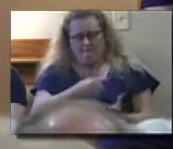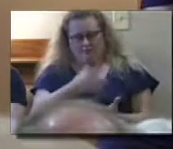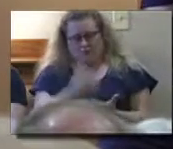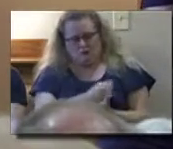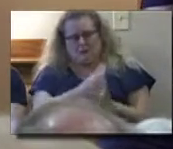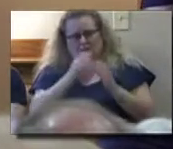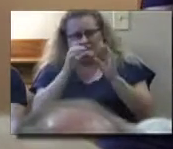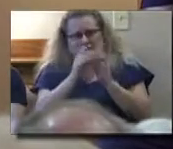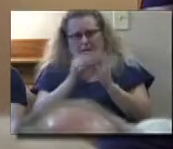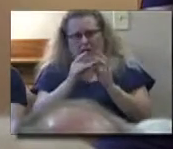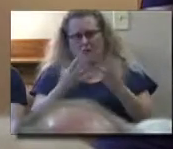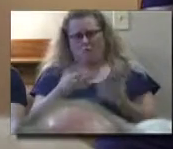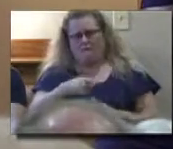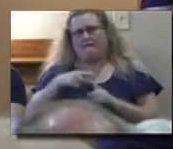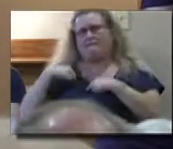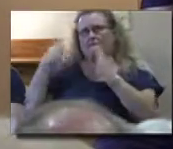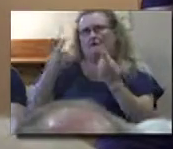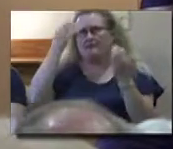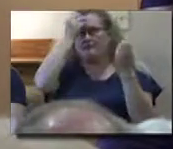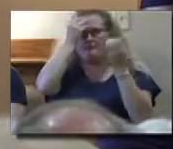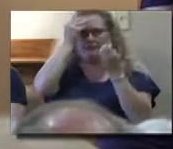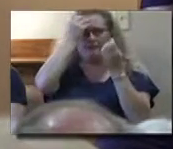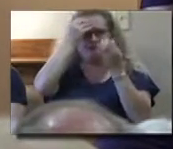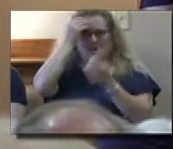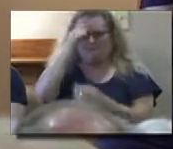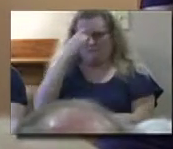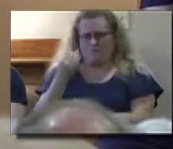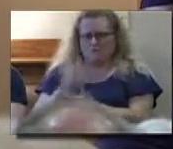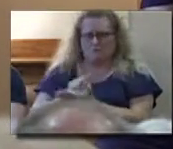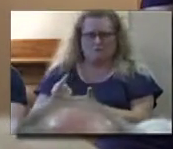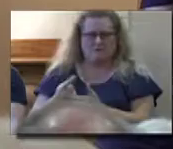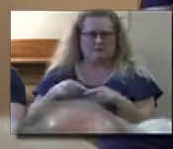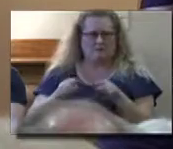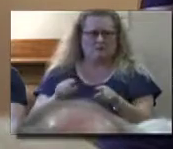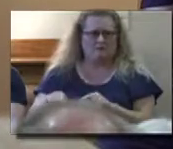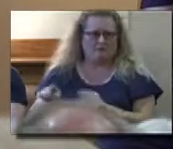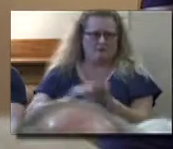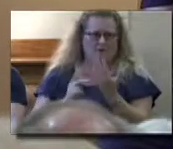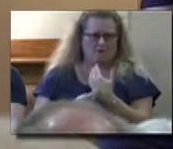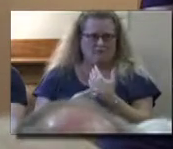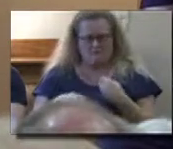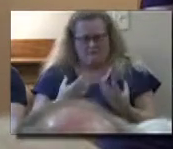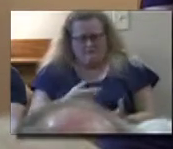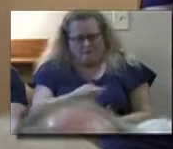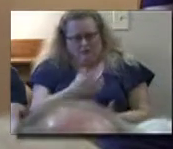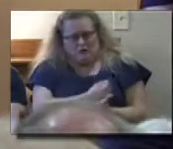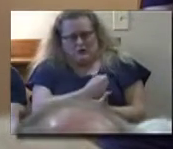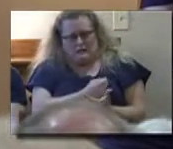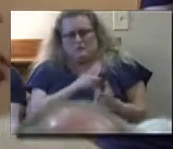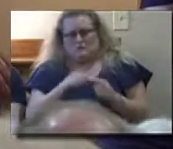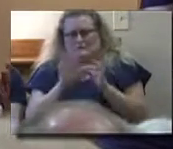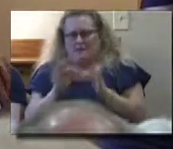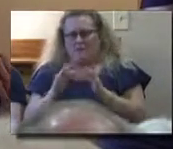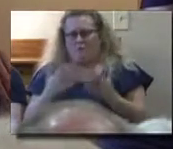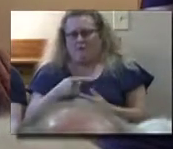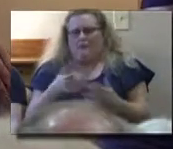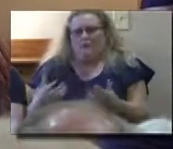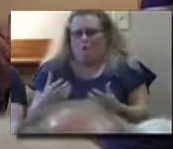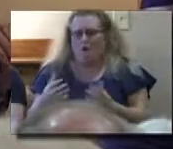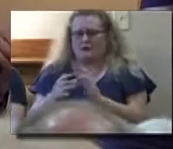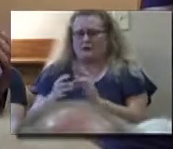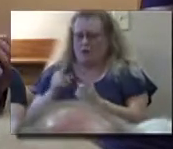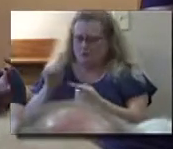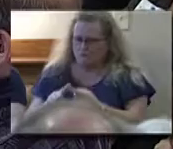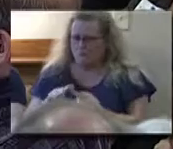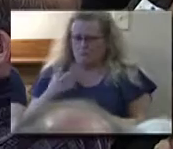they have been thinking about for 14 weeks. It gives them a chance to say what they wanted to say to their moms and their daughters.